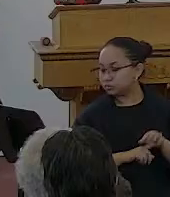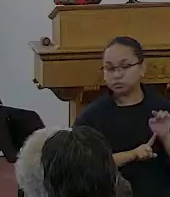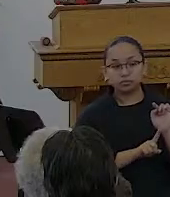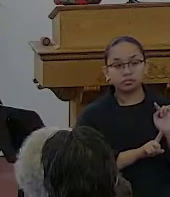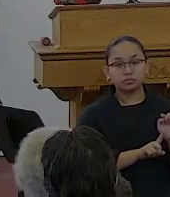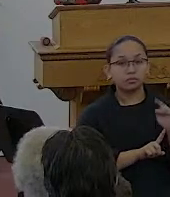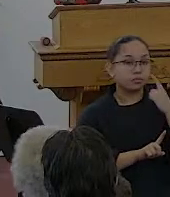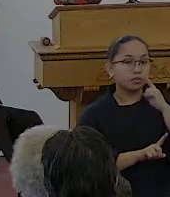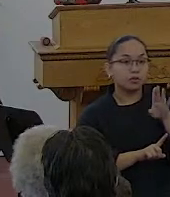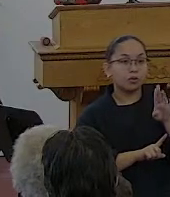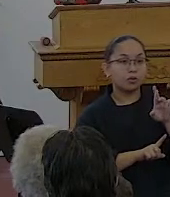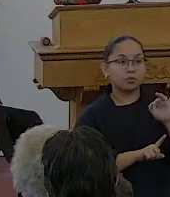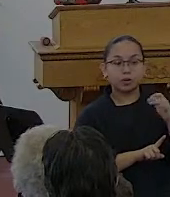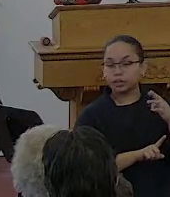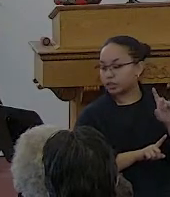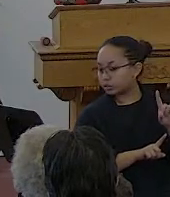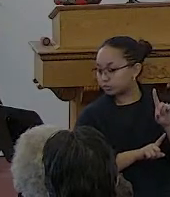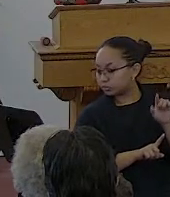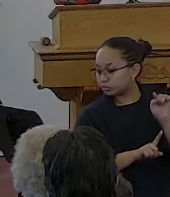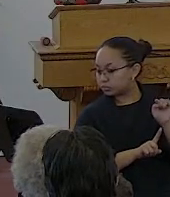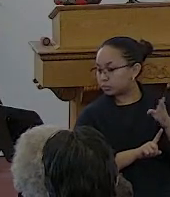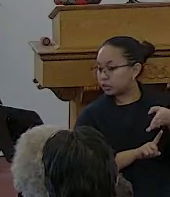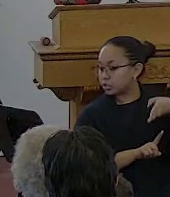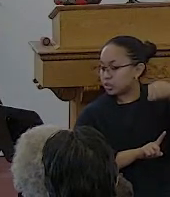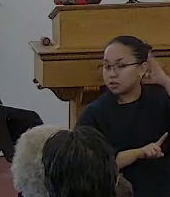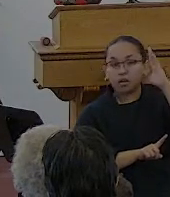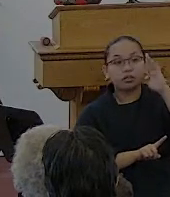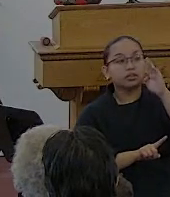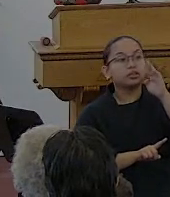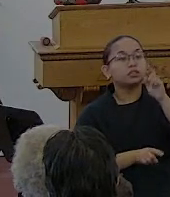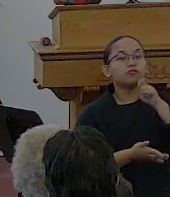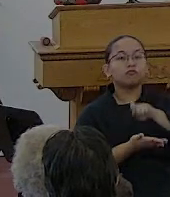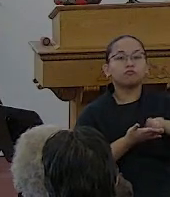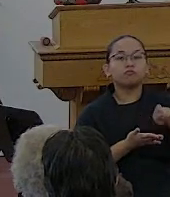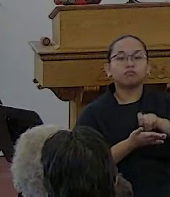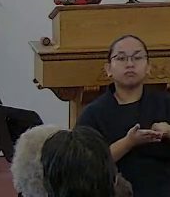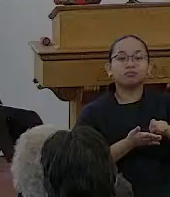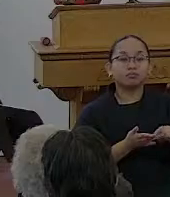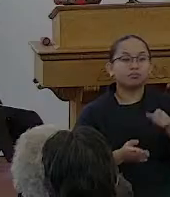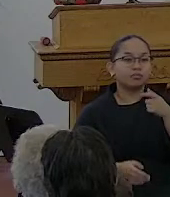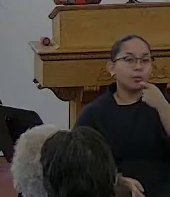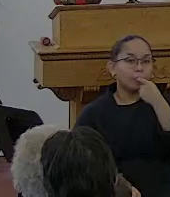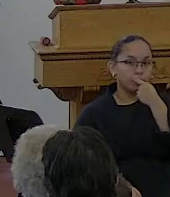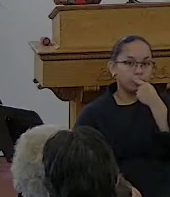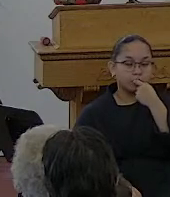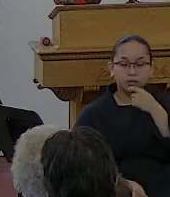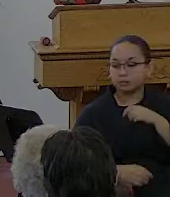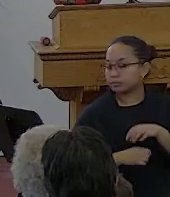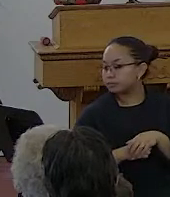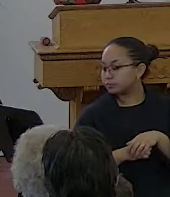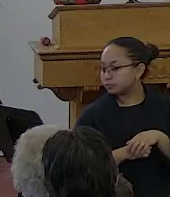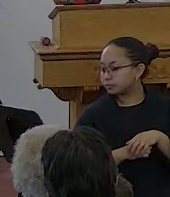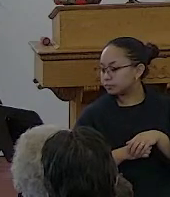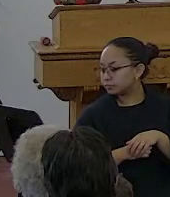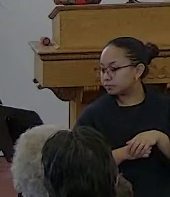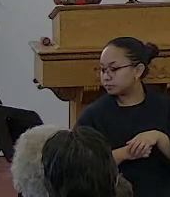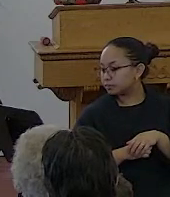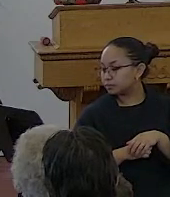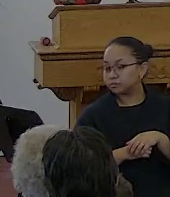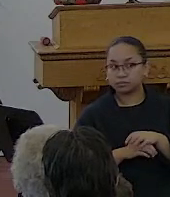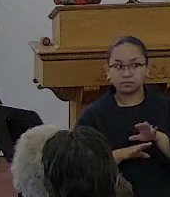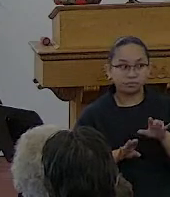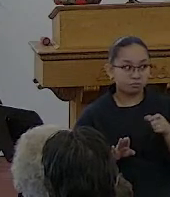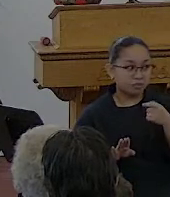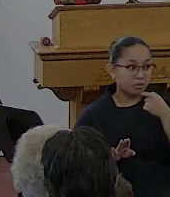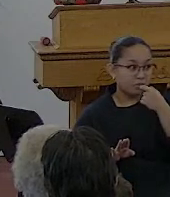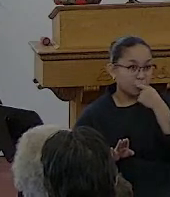This is for Breed as the goddess of the written word and the whistle. Whistles are very important right